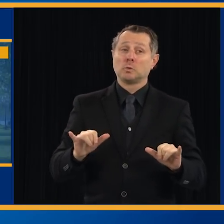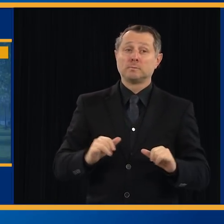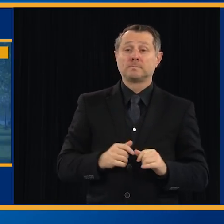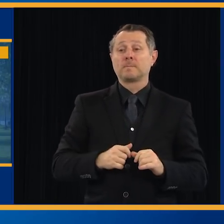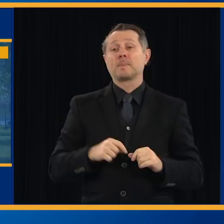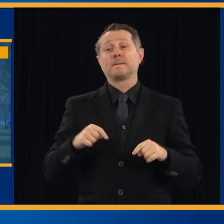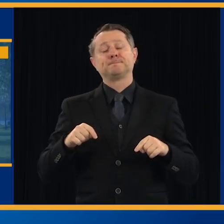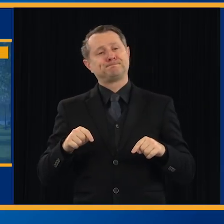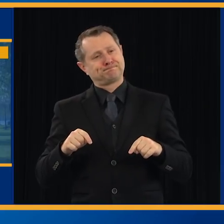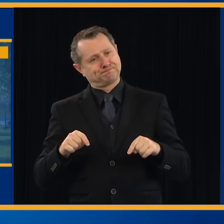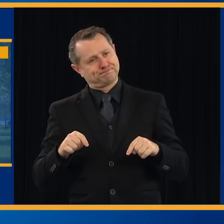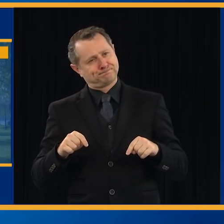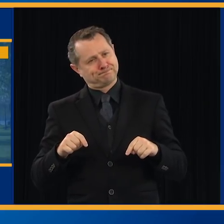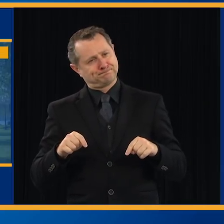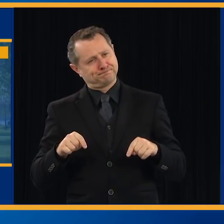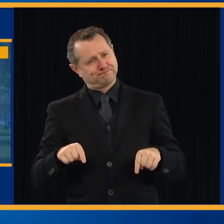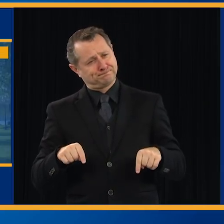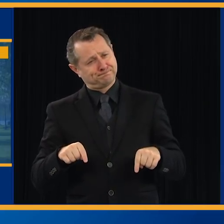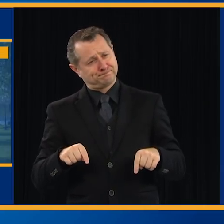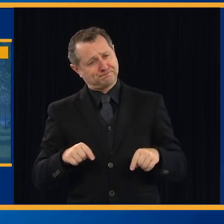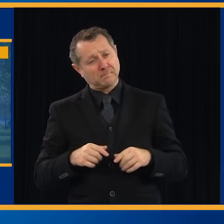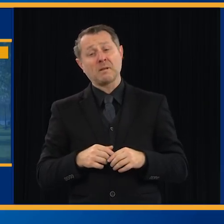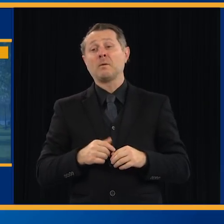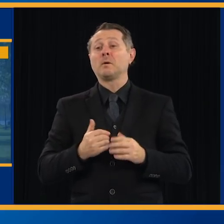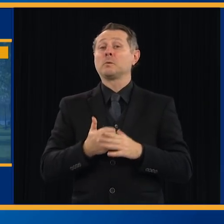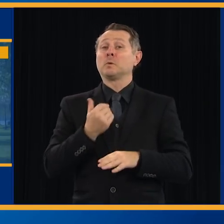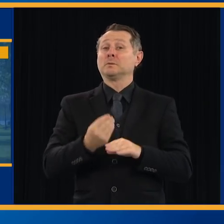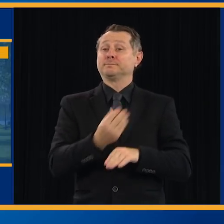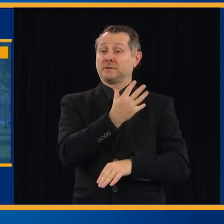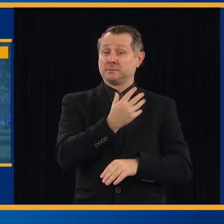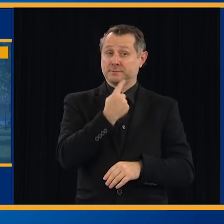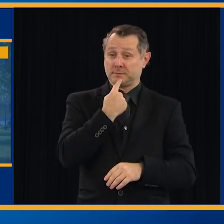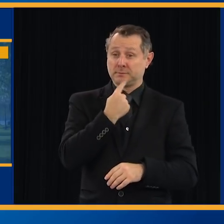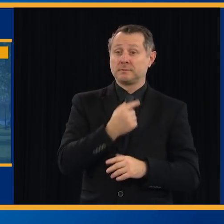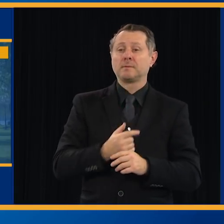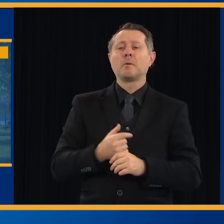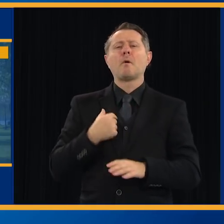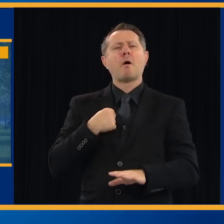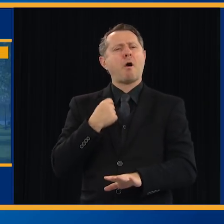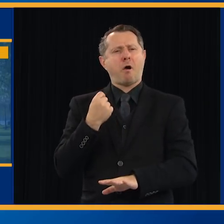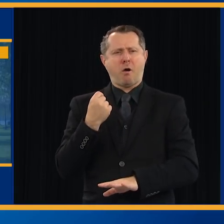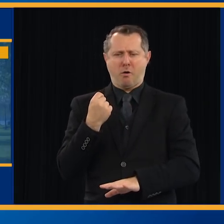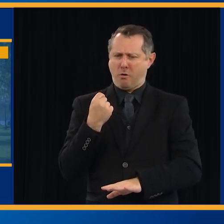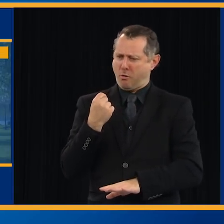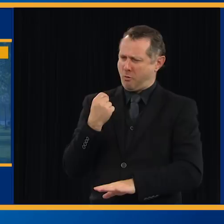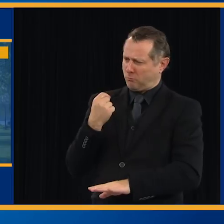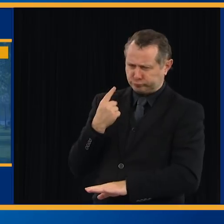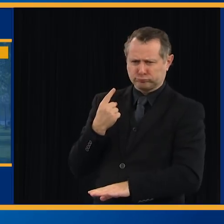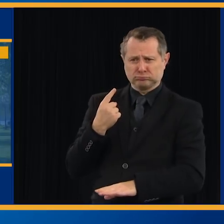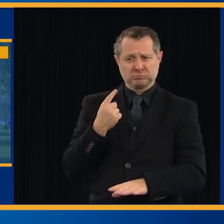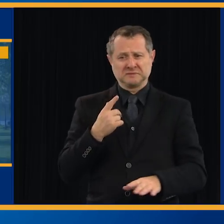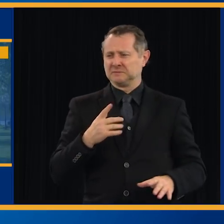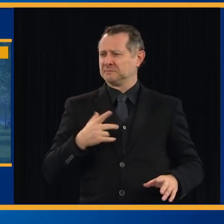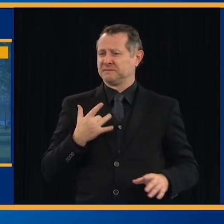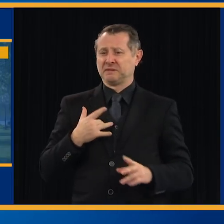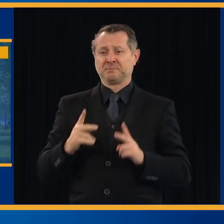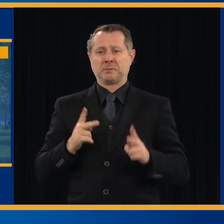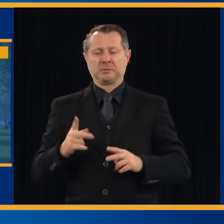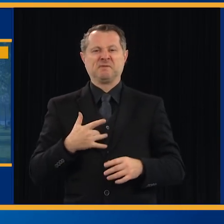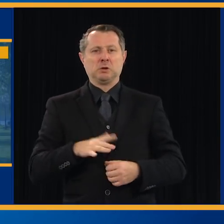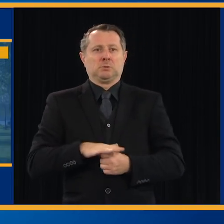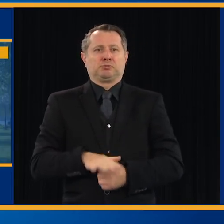level, I get that in the conversations I've had, people feel political pressure. Here's the simple